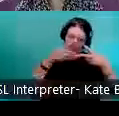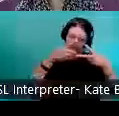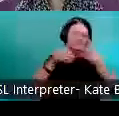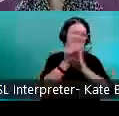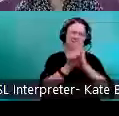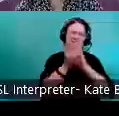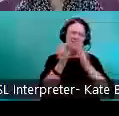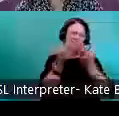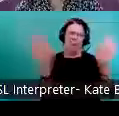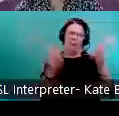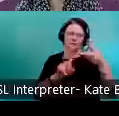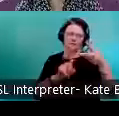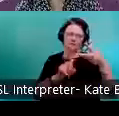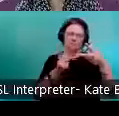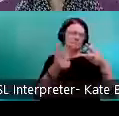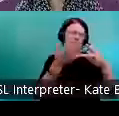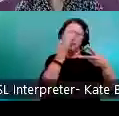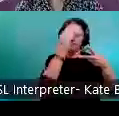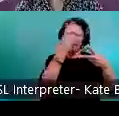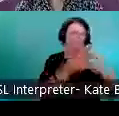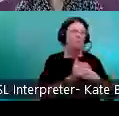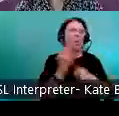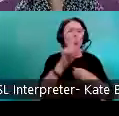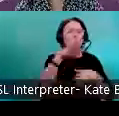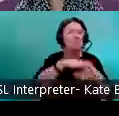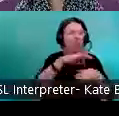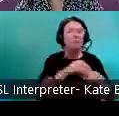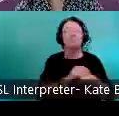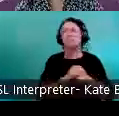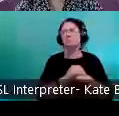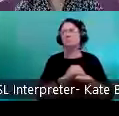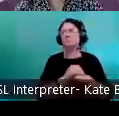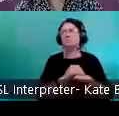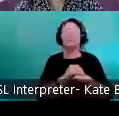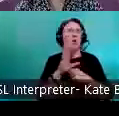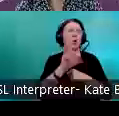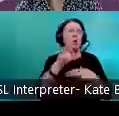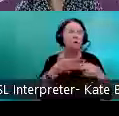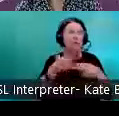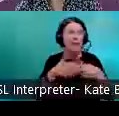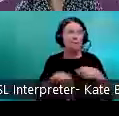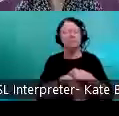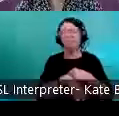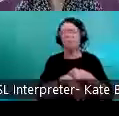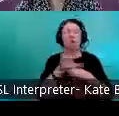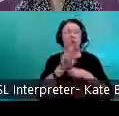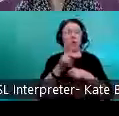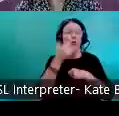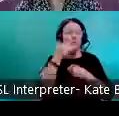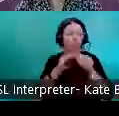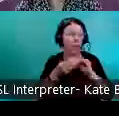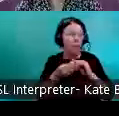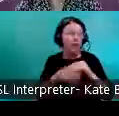state, you can do on My Vote, from finding your polling place, who is your municipal clerk, what's that phone number if I need to